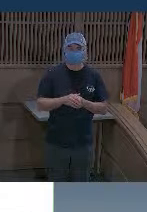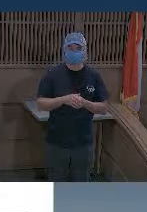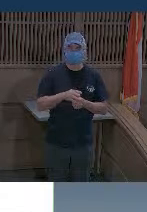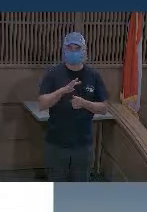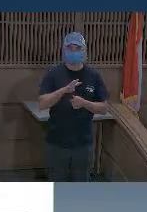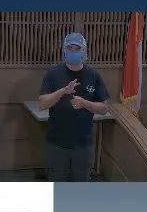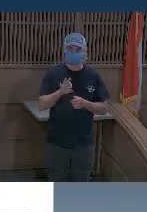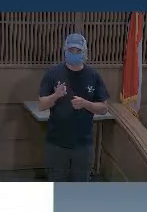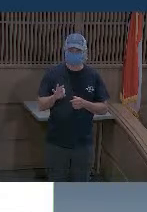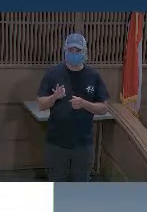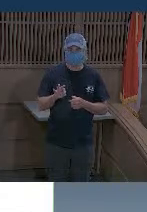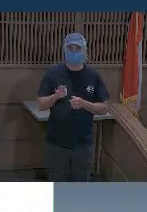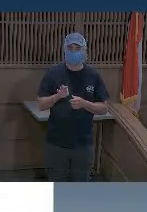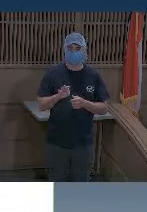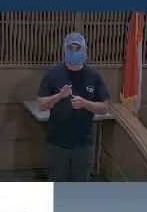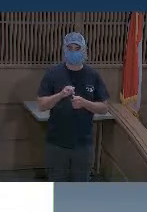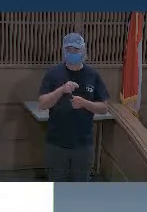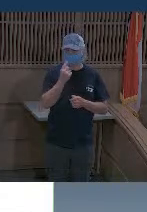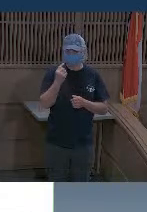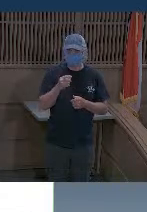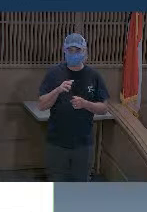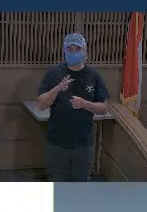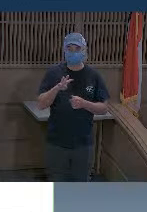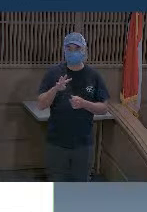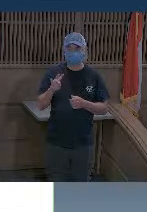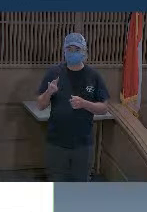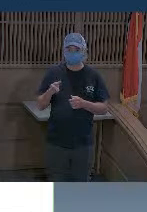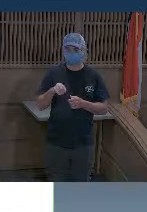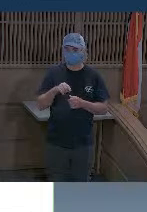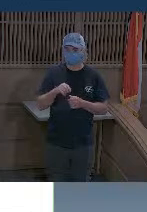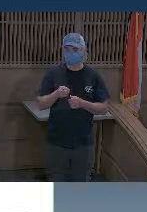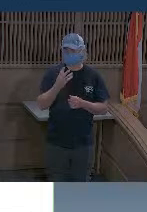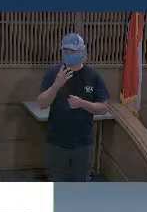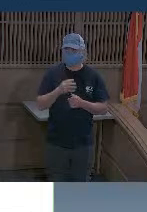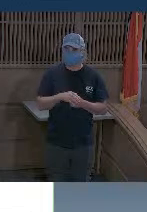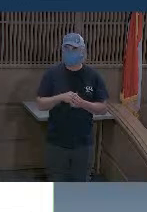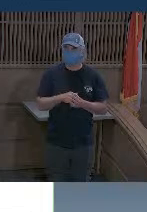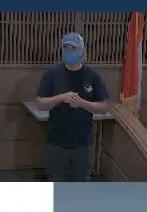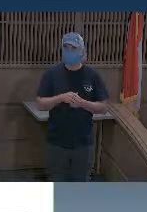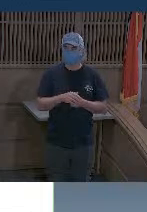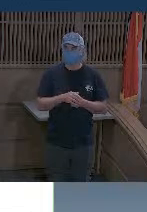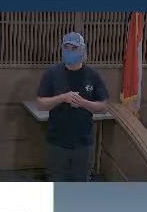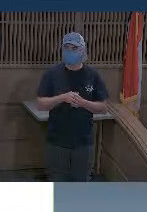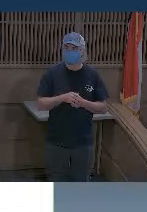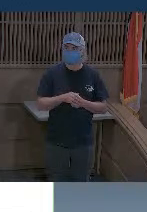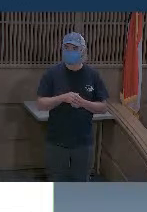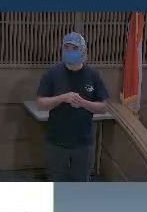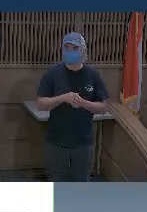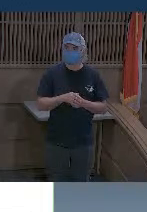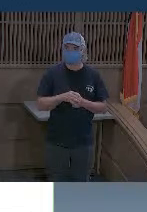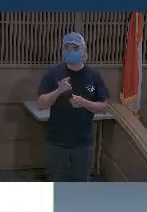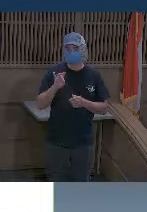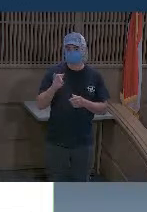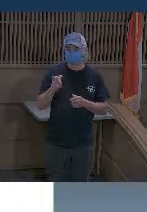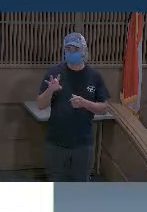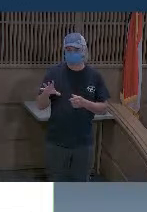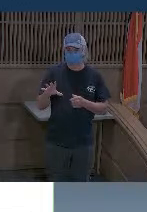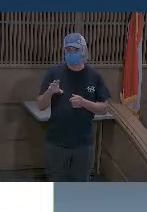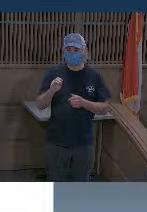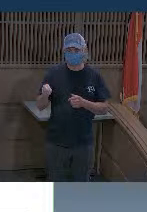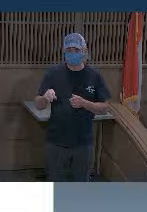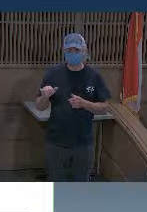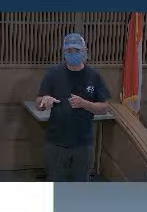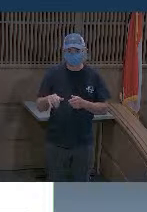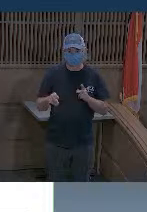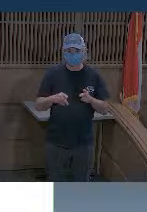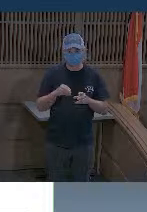American, 47% Caucasian. As of yesterday, 88% of the hospitalized patients with COVID were unvaccinated. We've